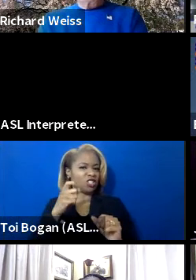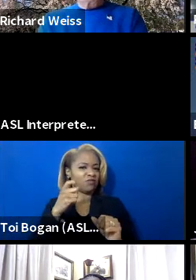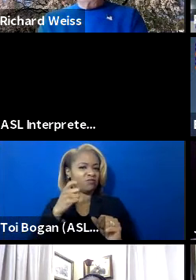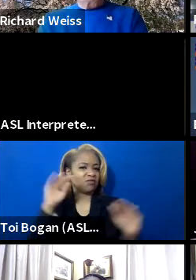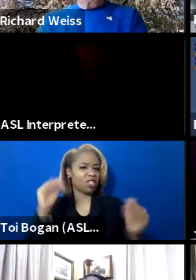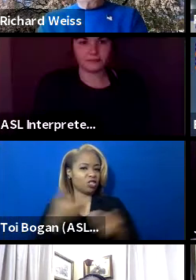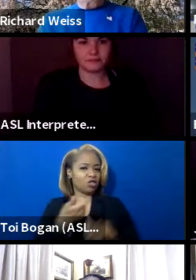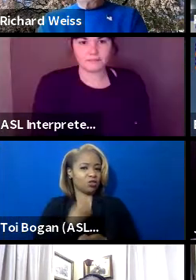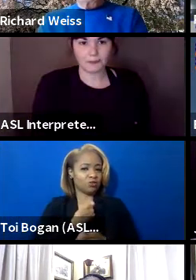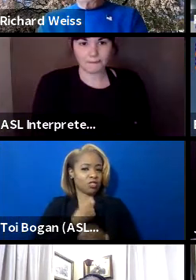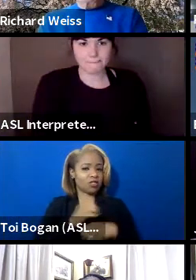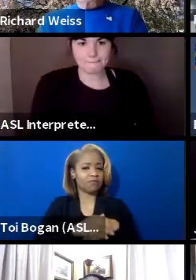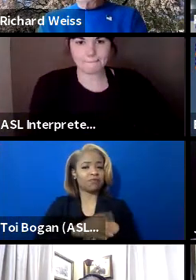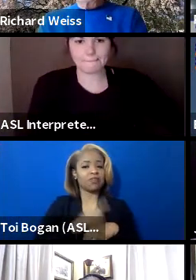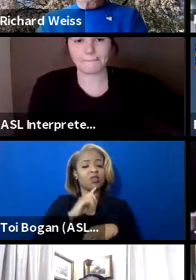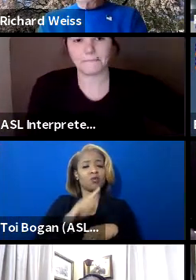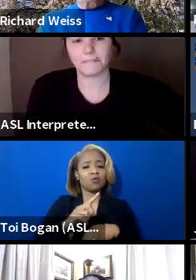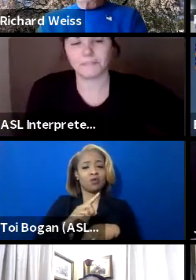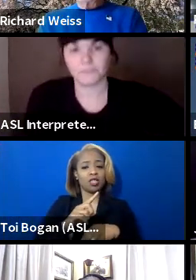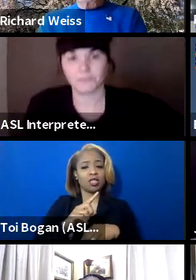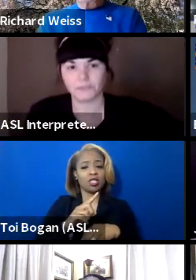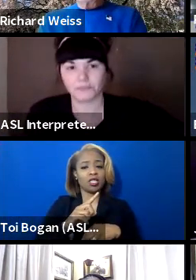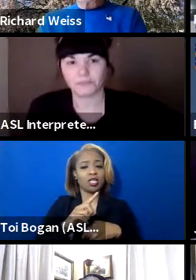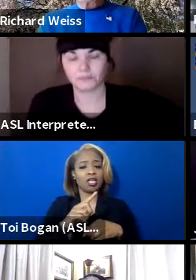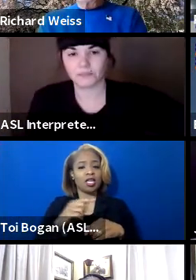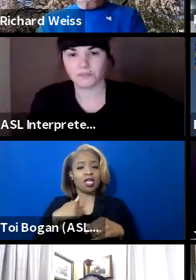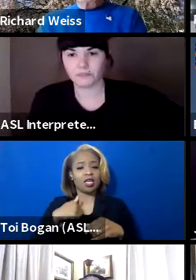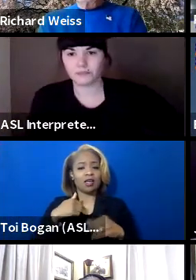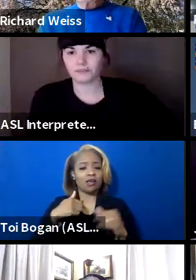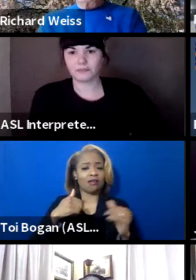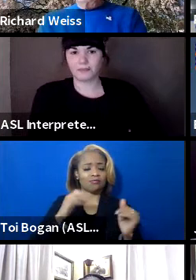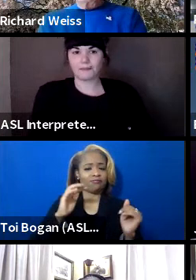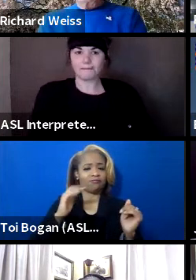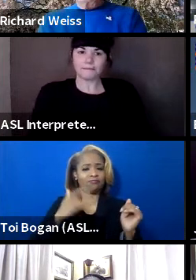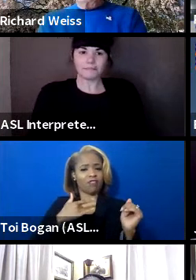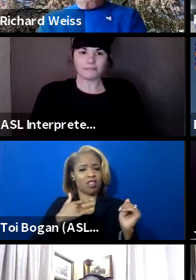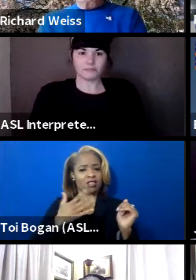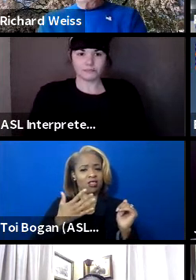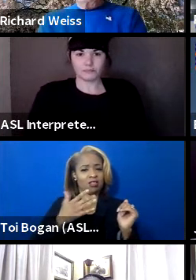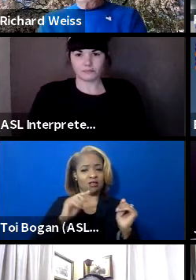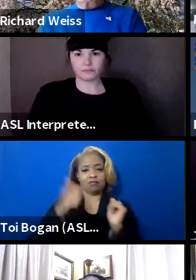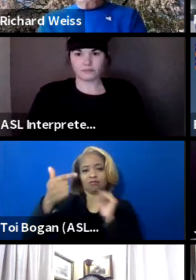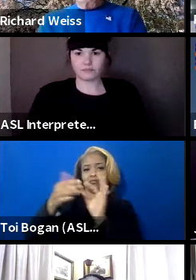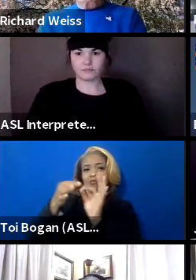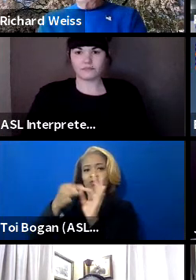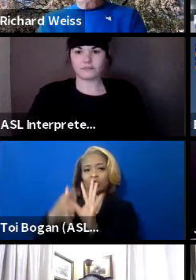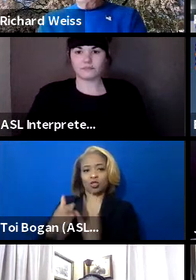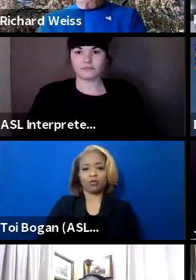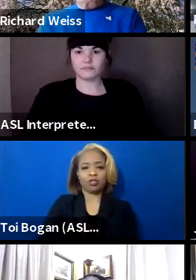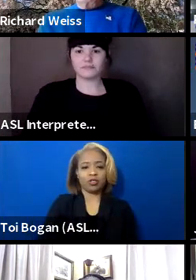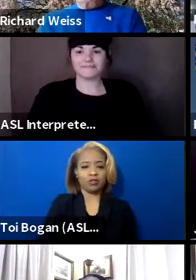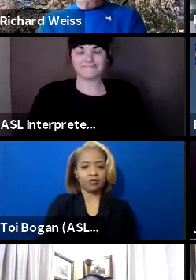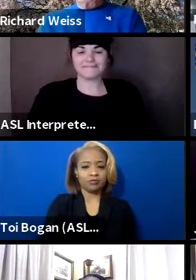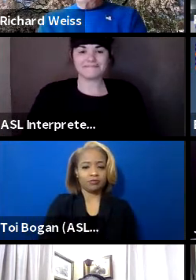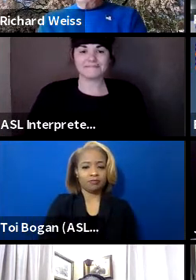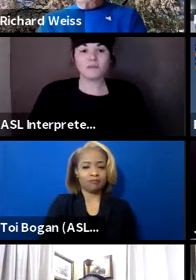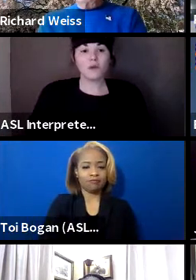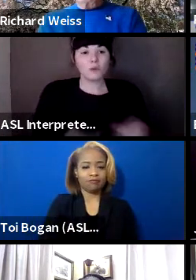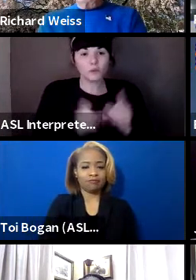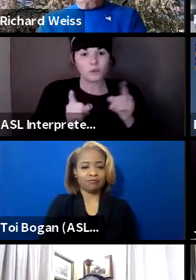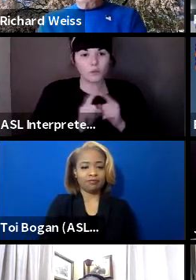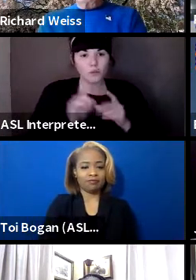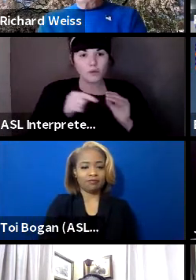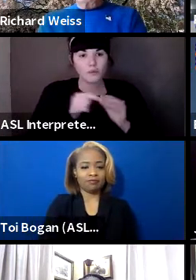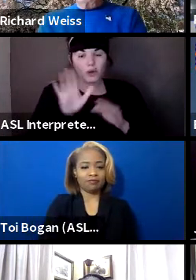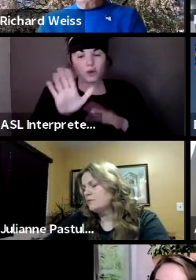I'm perturbed by the low percentage of people who are informed about the redistricting process and about your work. The data